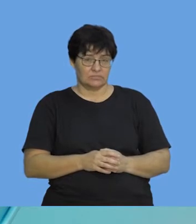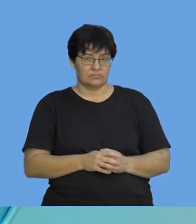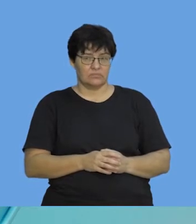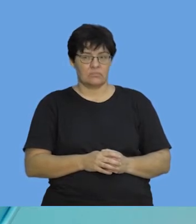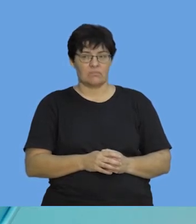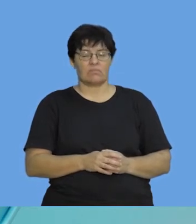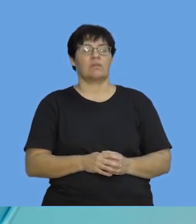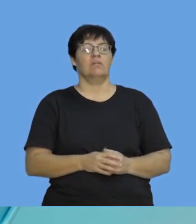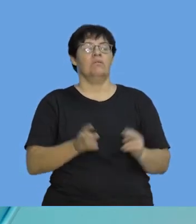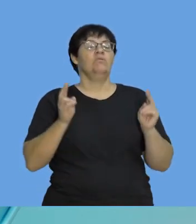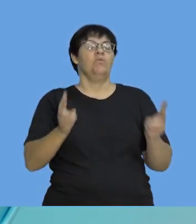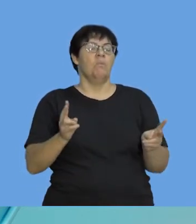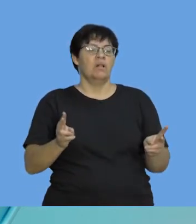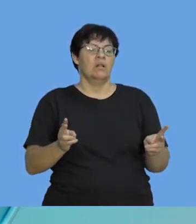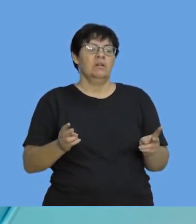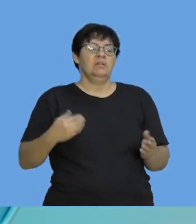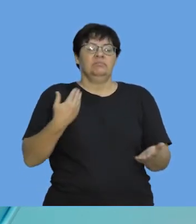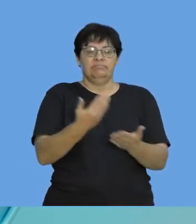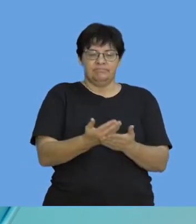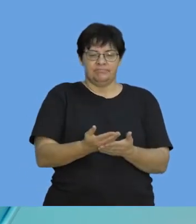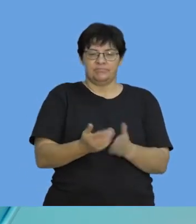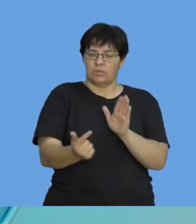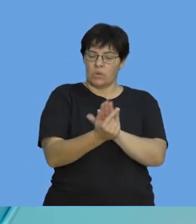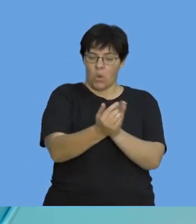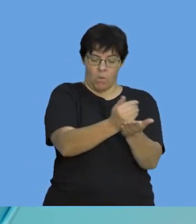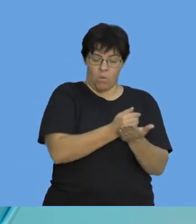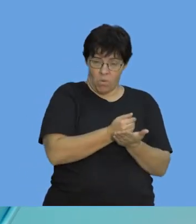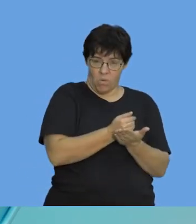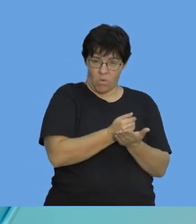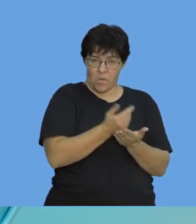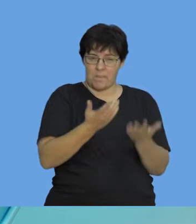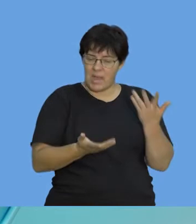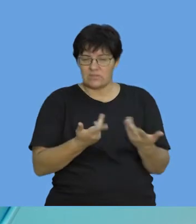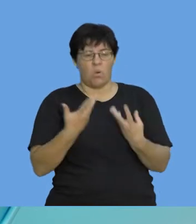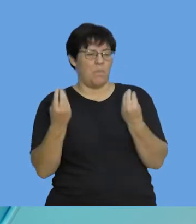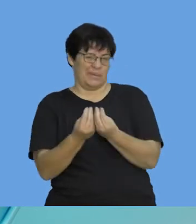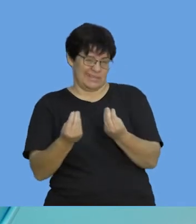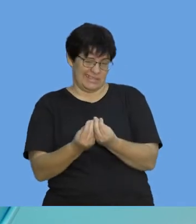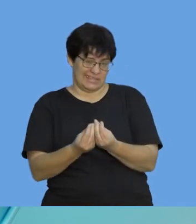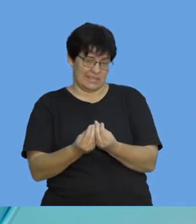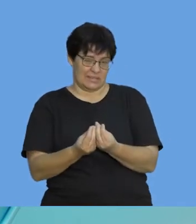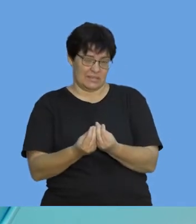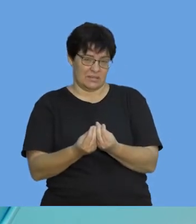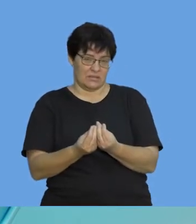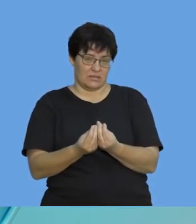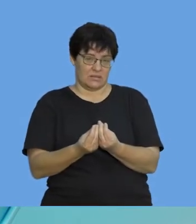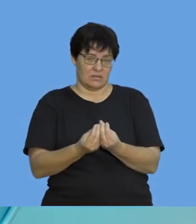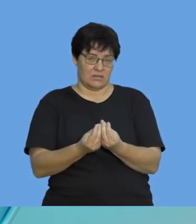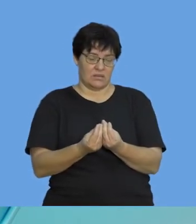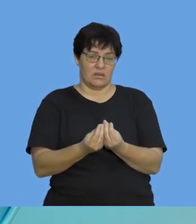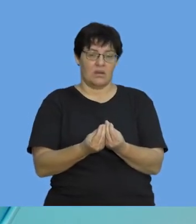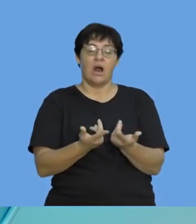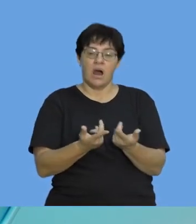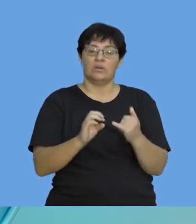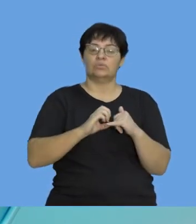we use to apply the law of conservation of mass or law of conservation of matter is actually, we apply it when we actually try